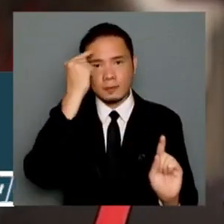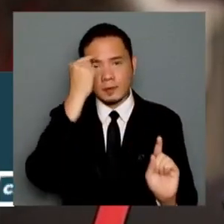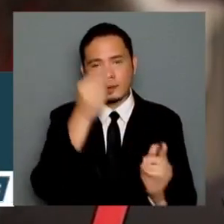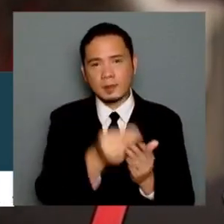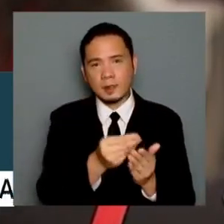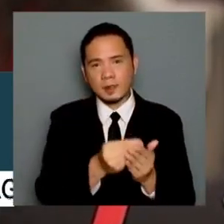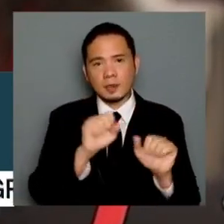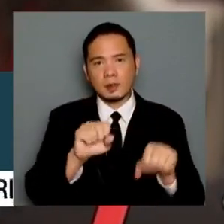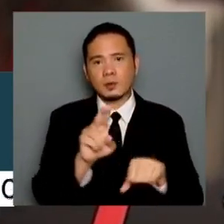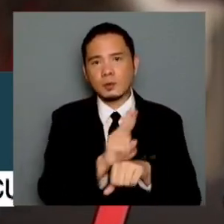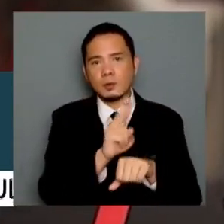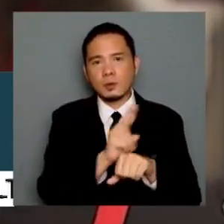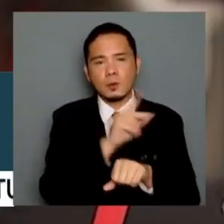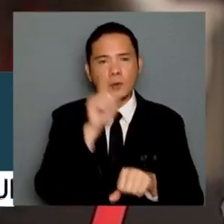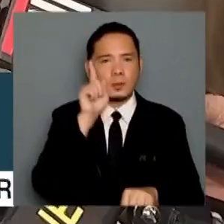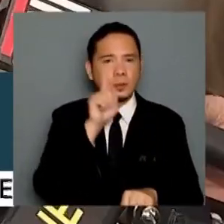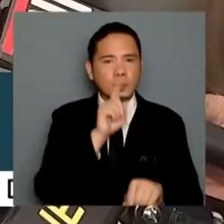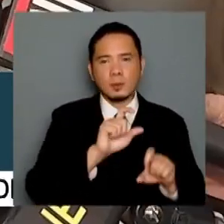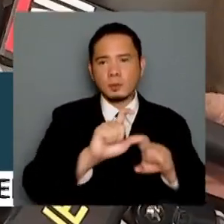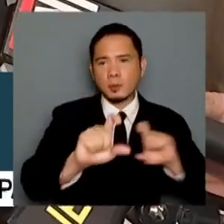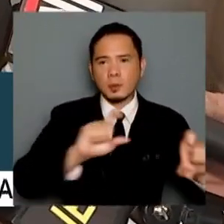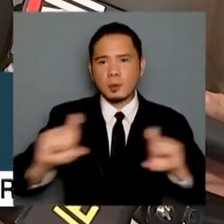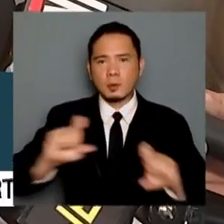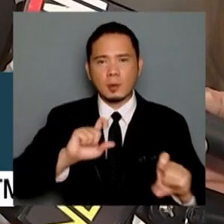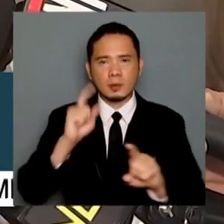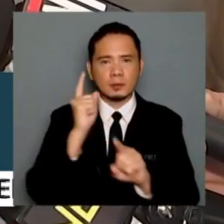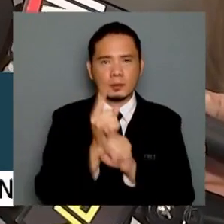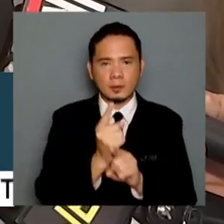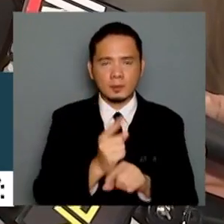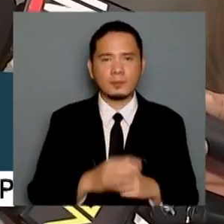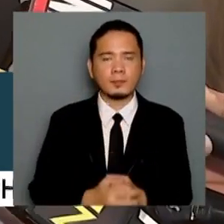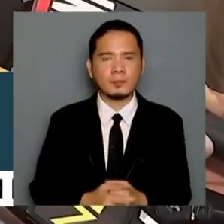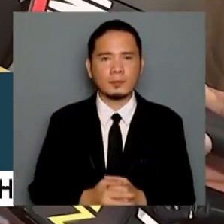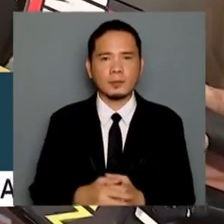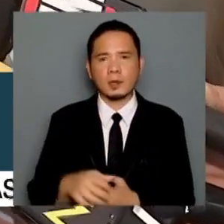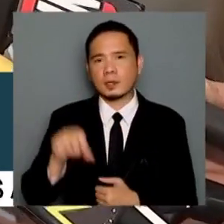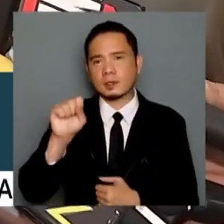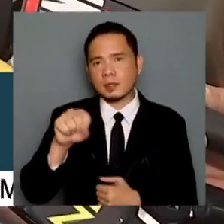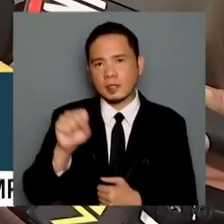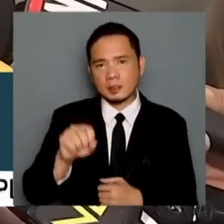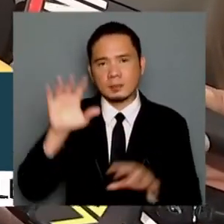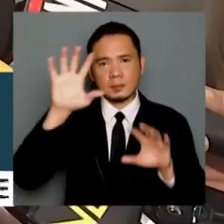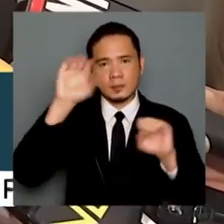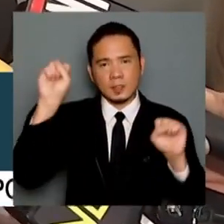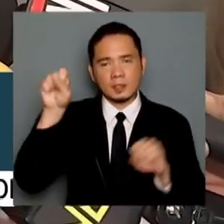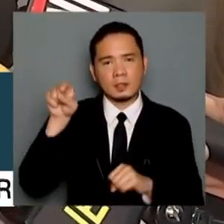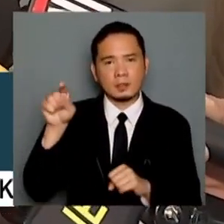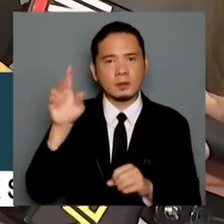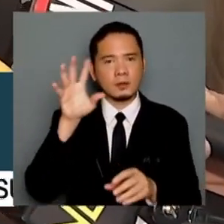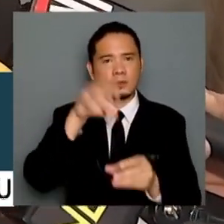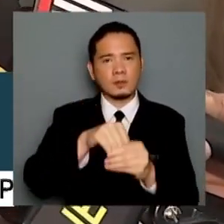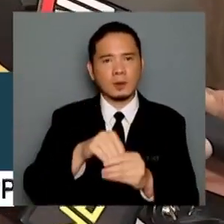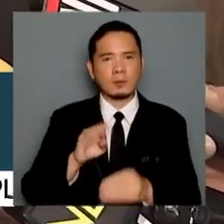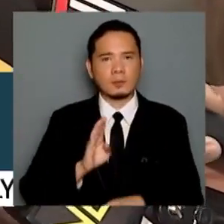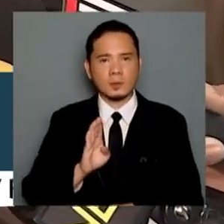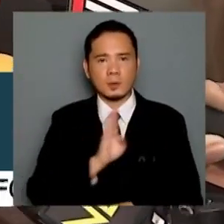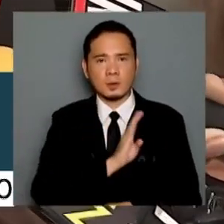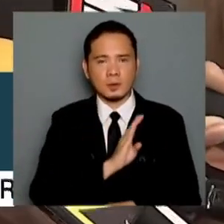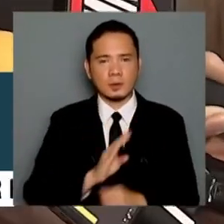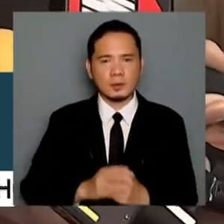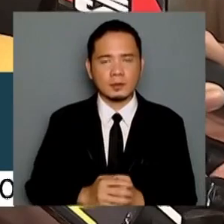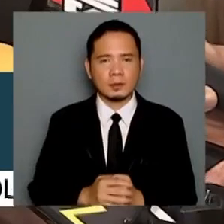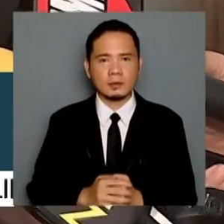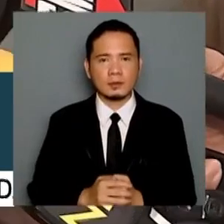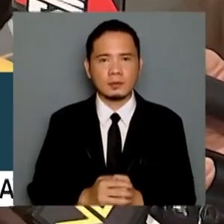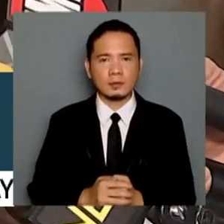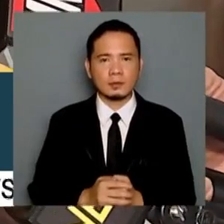properly and invested the right way. Yes, that the president will be chairman of the board, but that's...